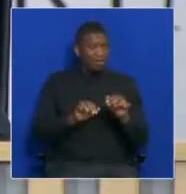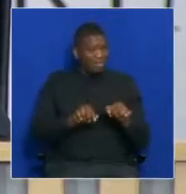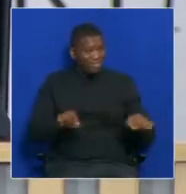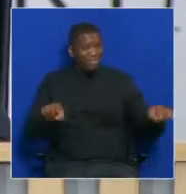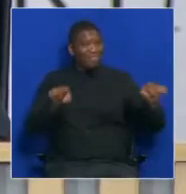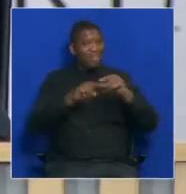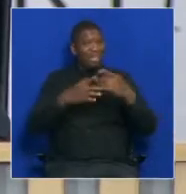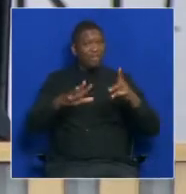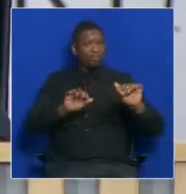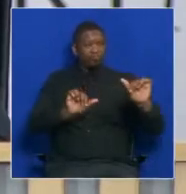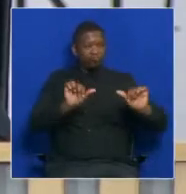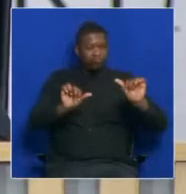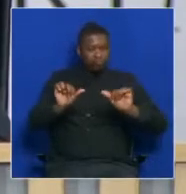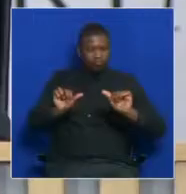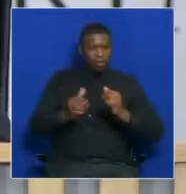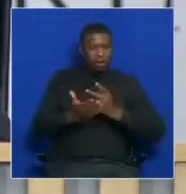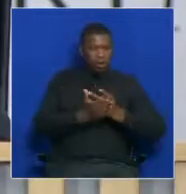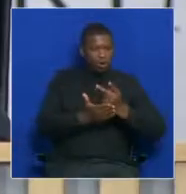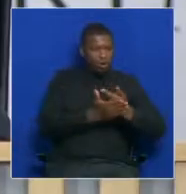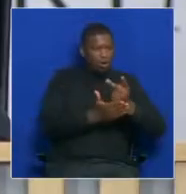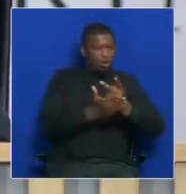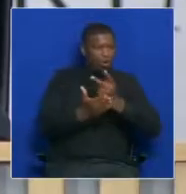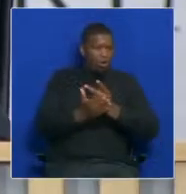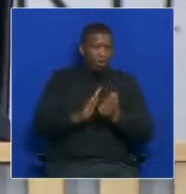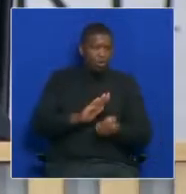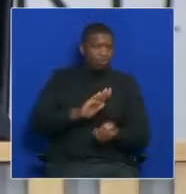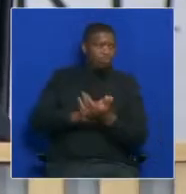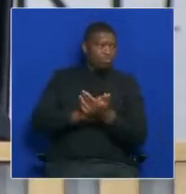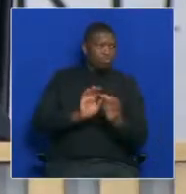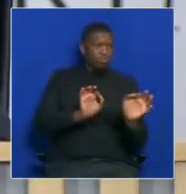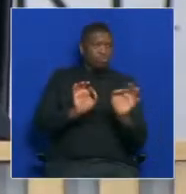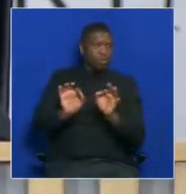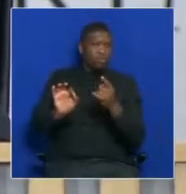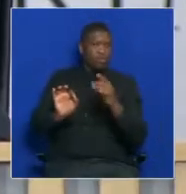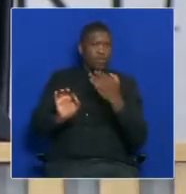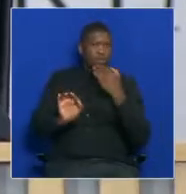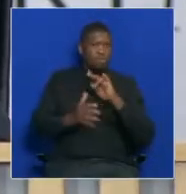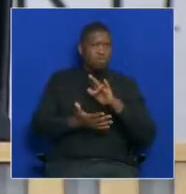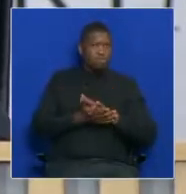and prepared submissions to her for authorization.